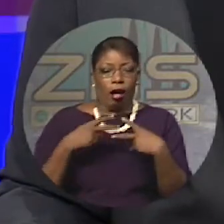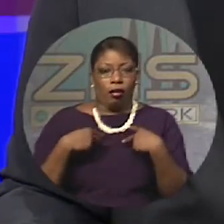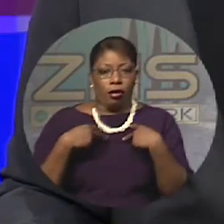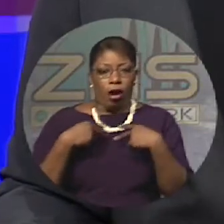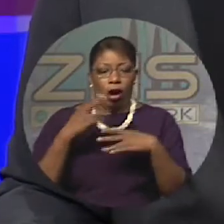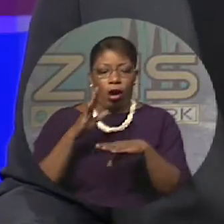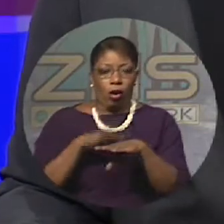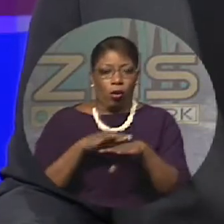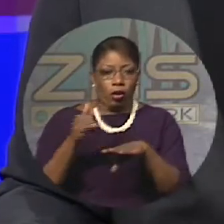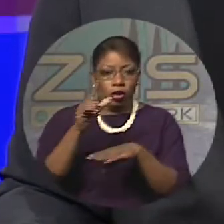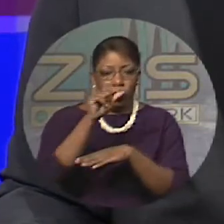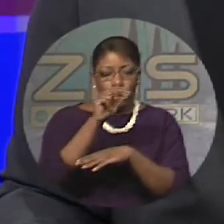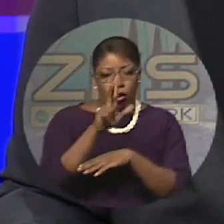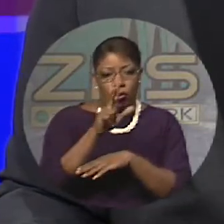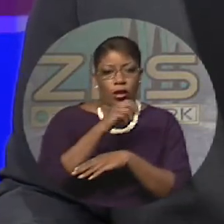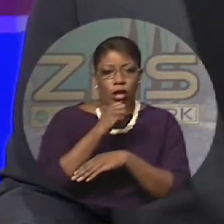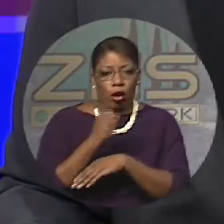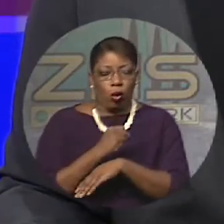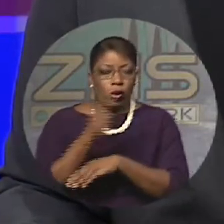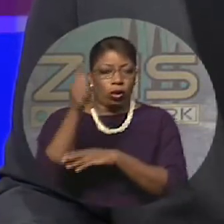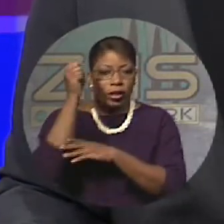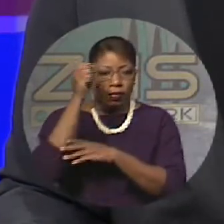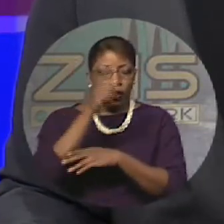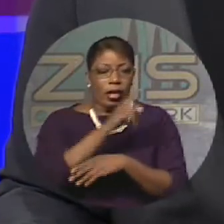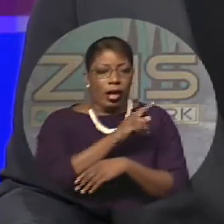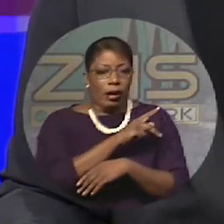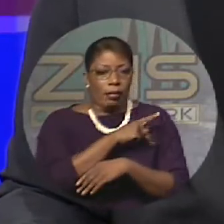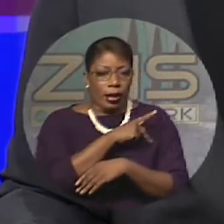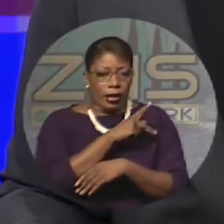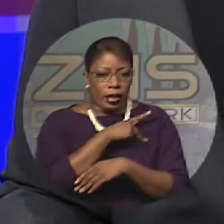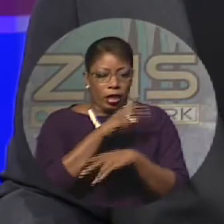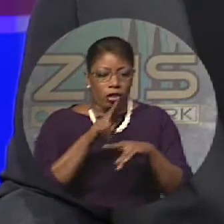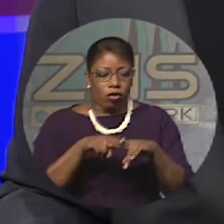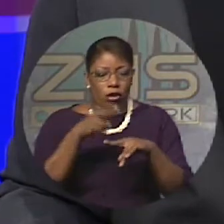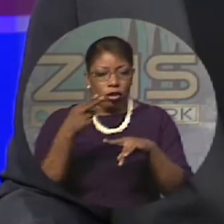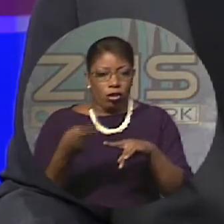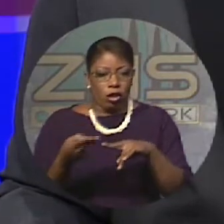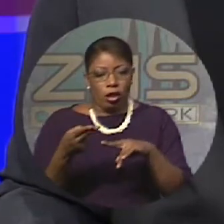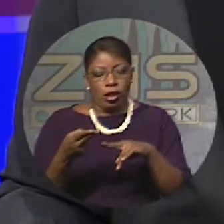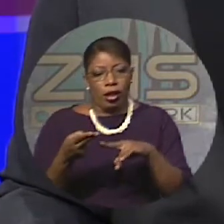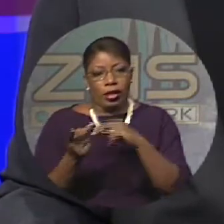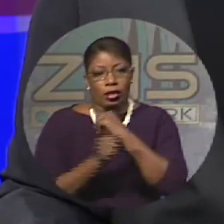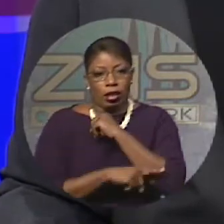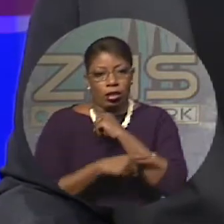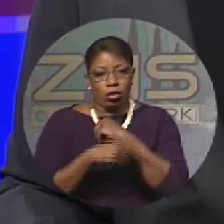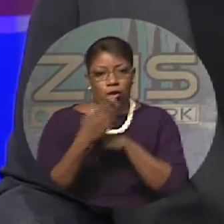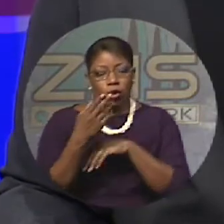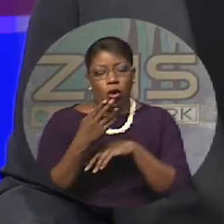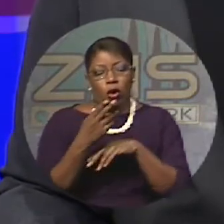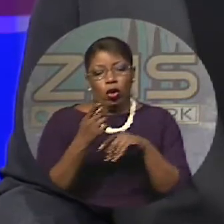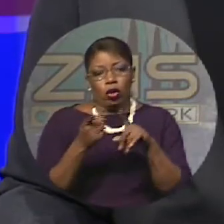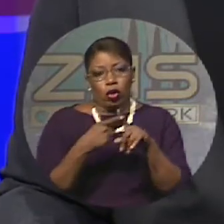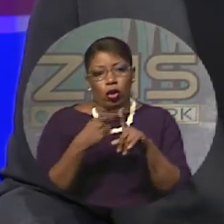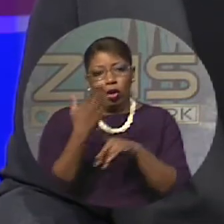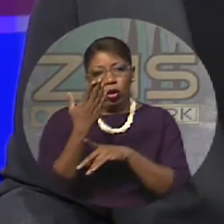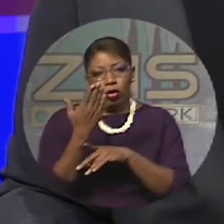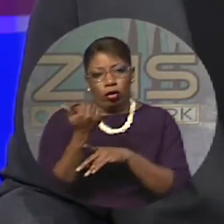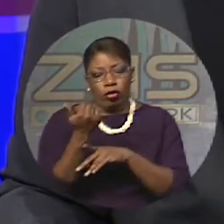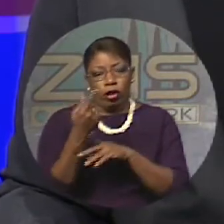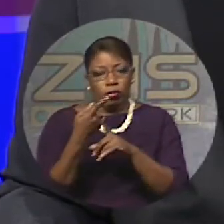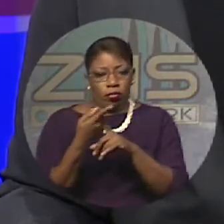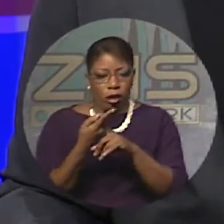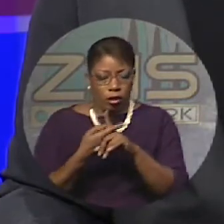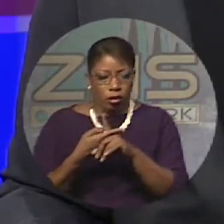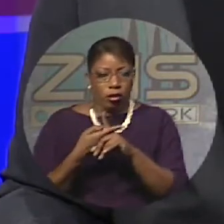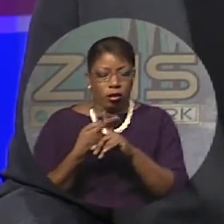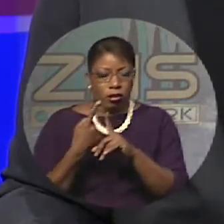to 23-year-old Tevin Petty after reducing his sentence for drug possession to 15 months. Petty was serving a four-year sentence after